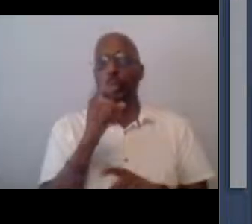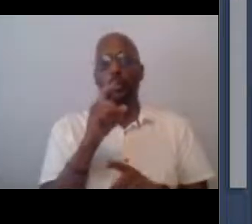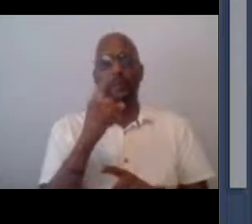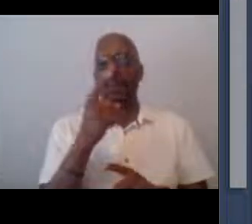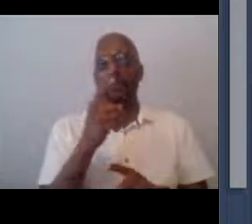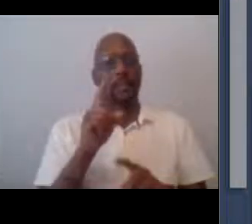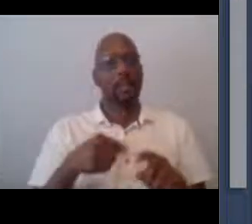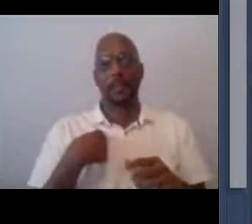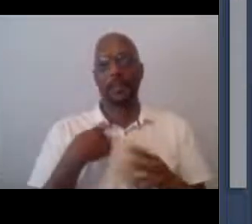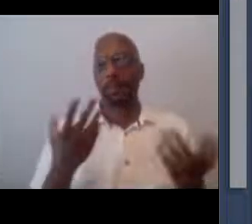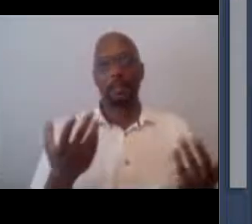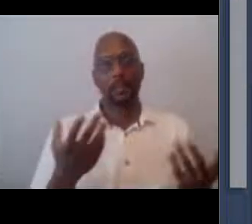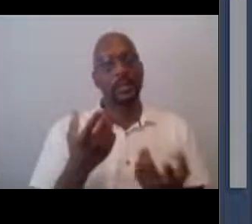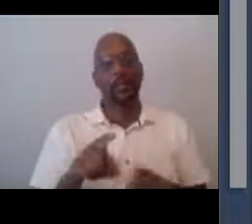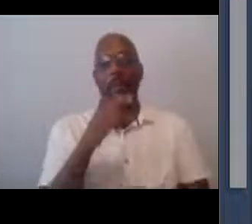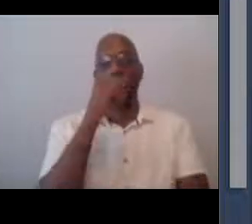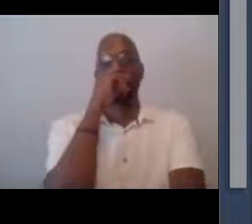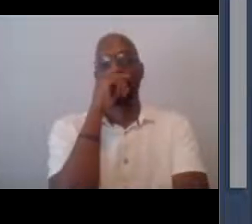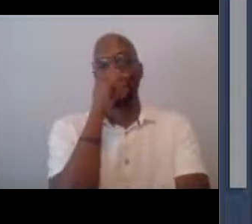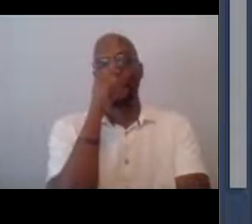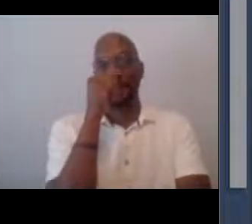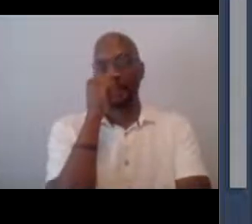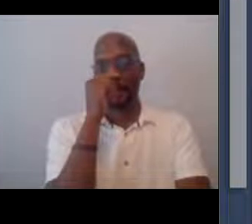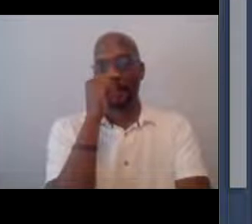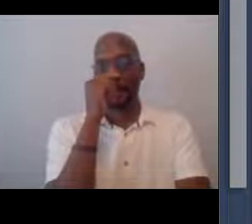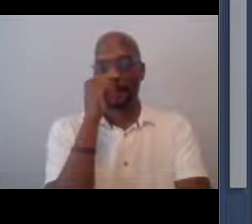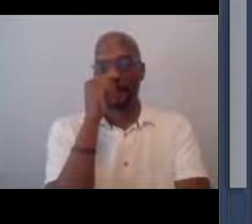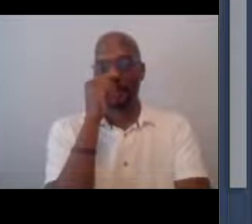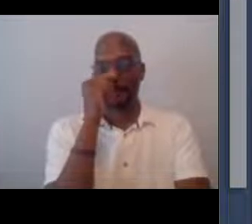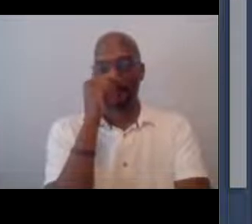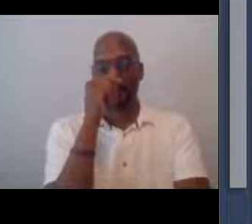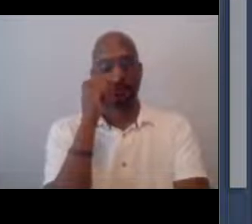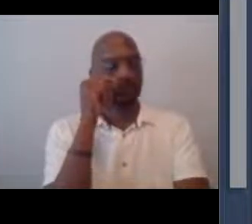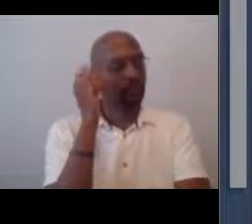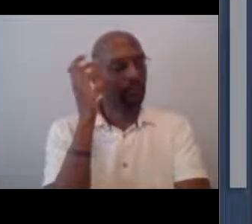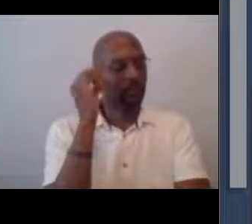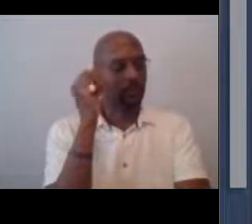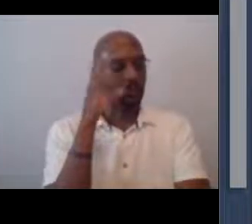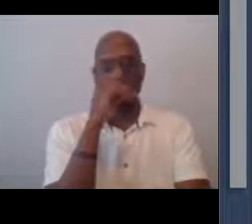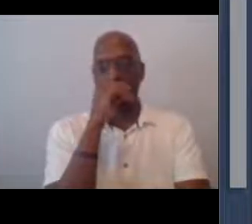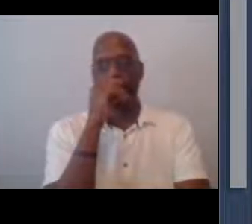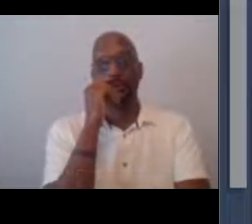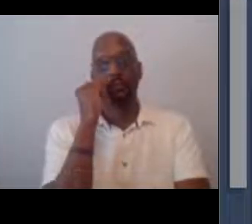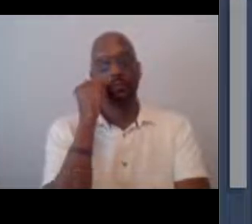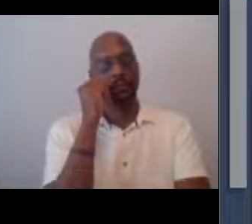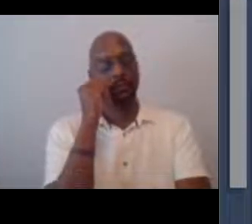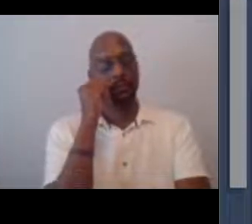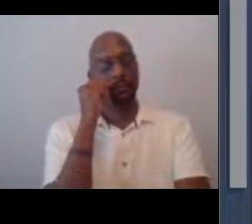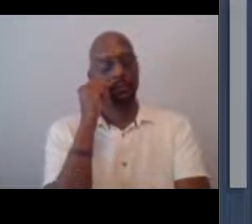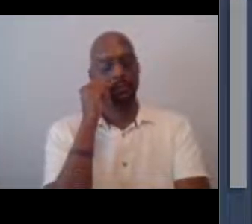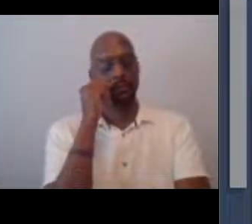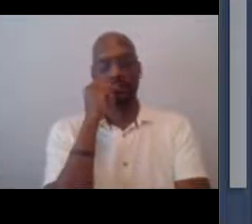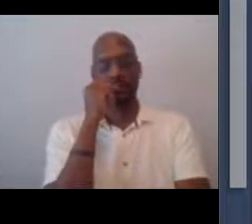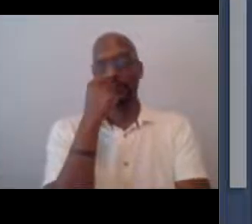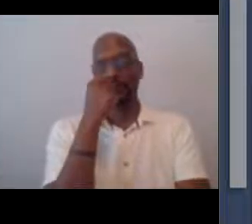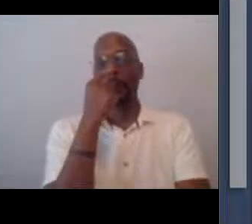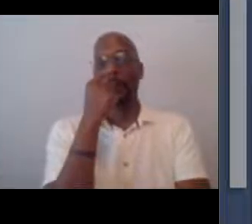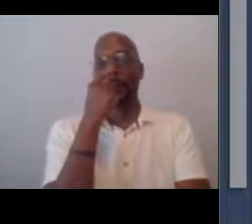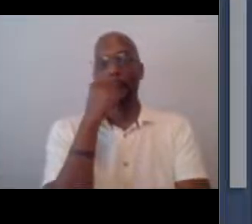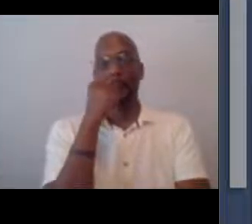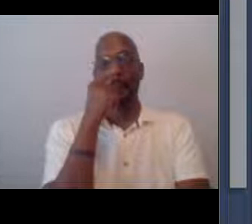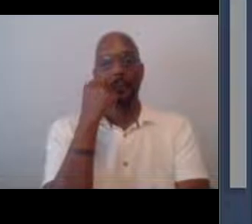Vice Chair Gardner. Question I've. Carl, you go first. You go first. Ask you, and thanks for joining us today. On NOFOs,